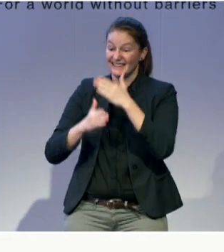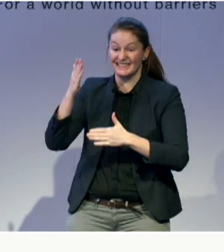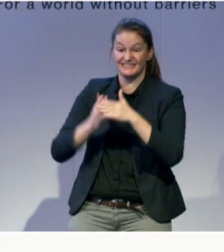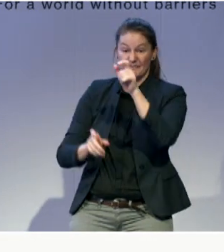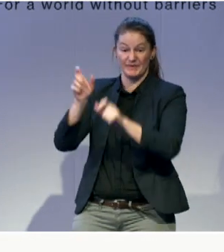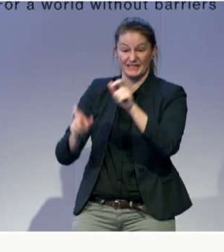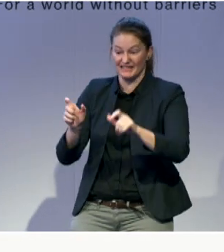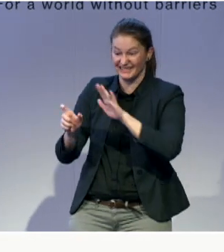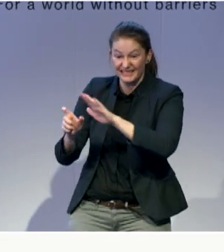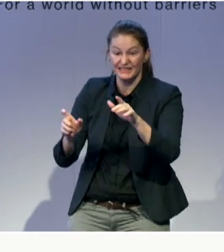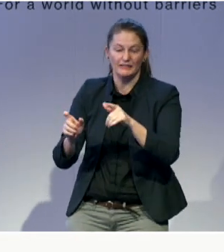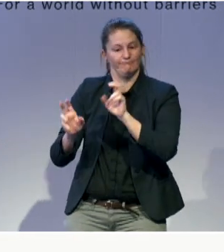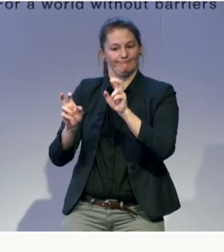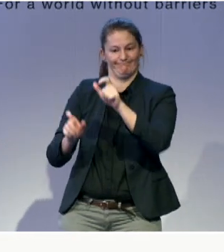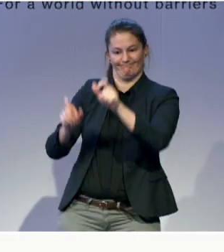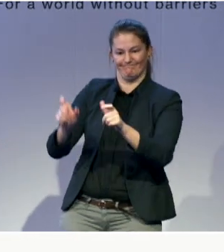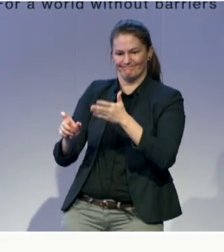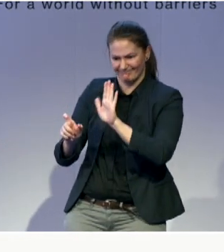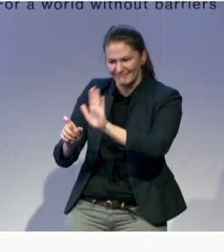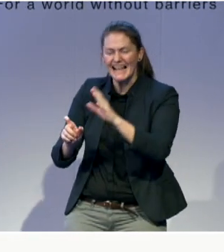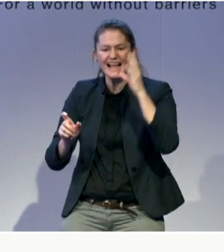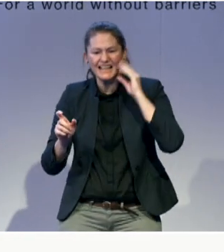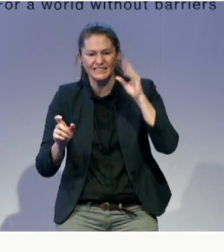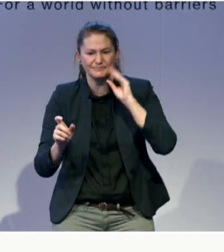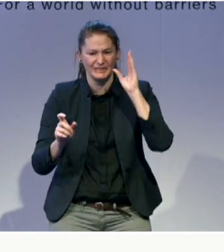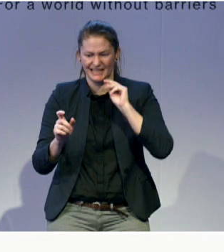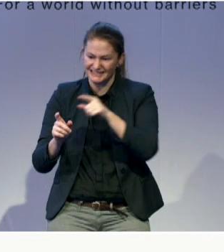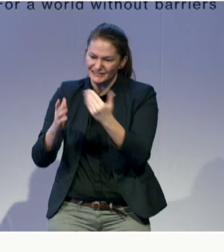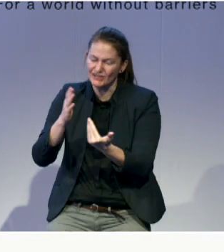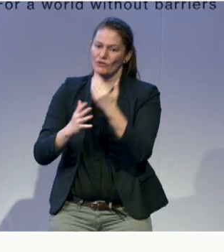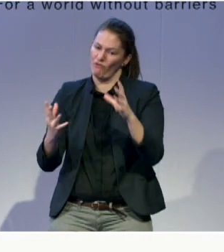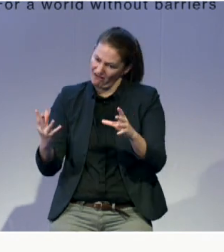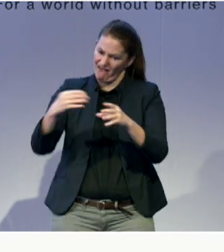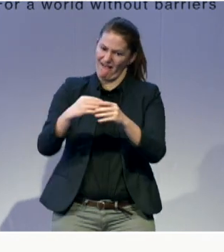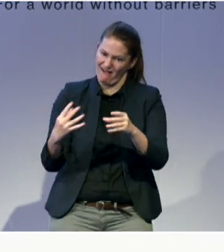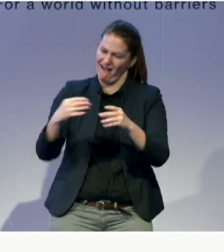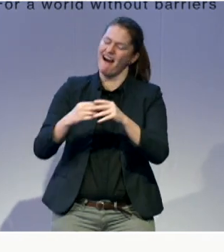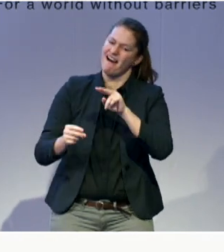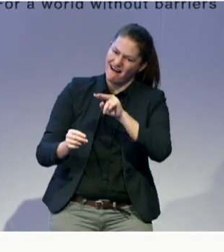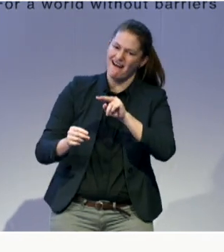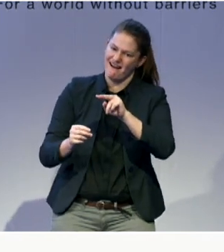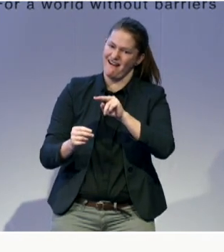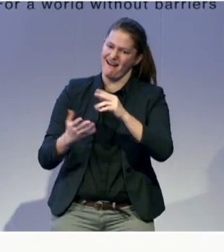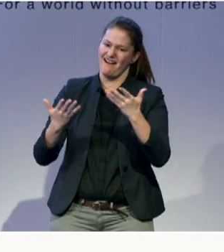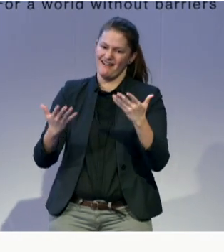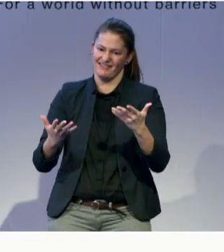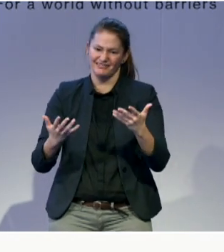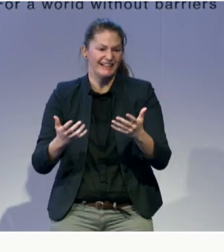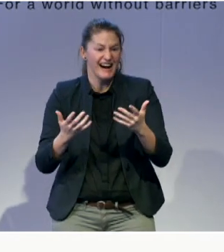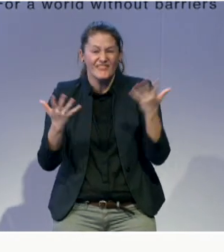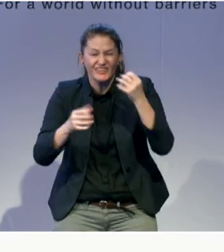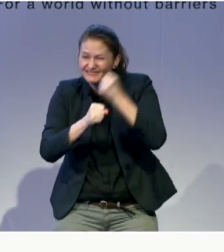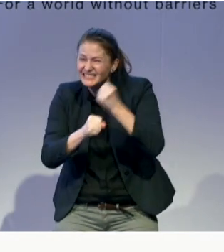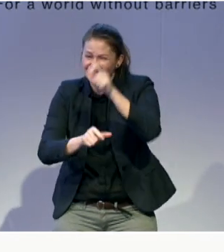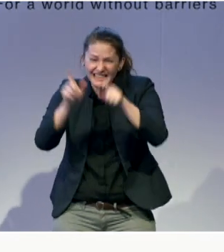So to recognize what I'm doing is great because it is actually really great and it helps